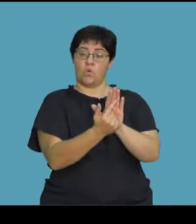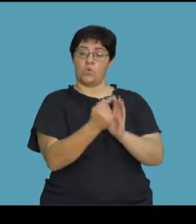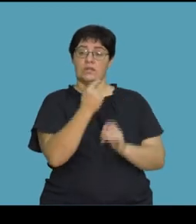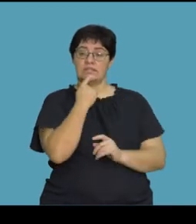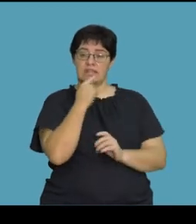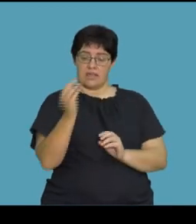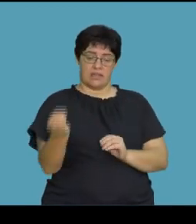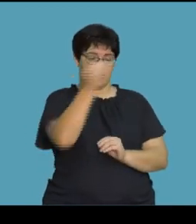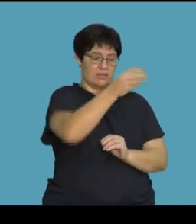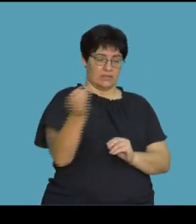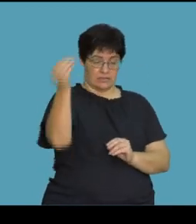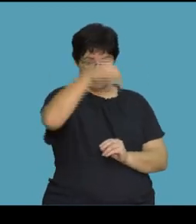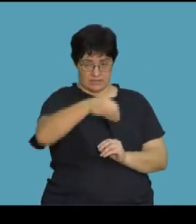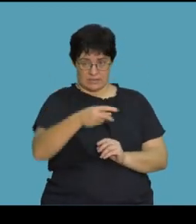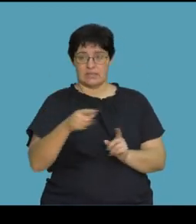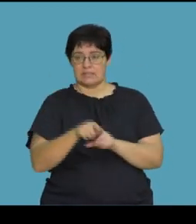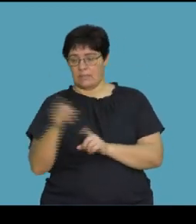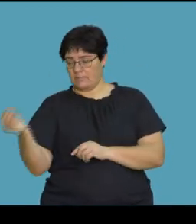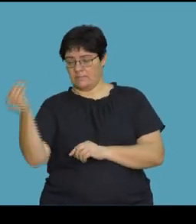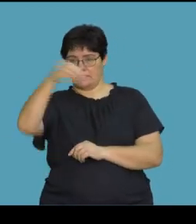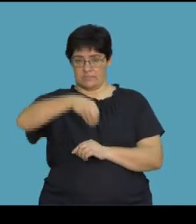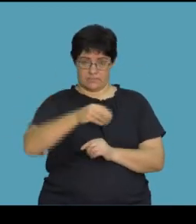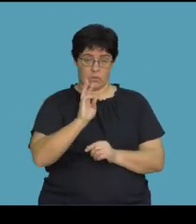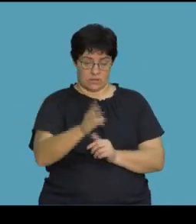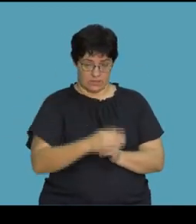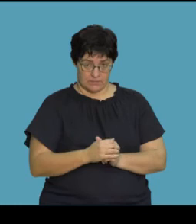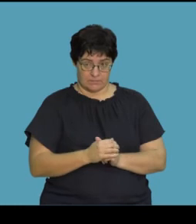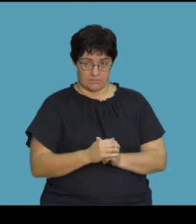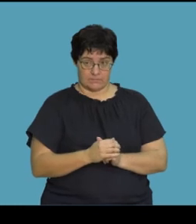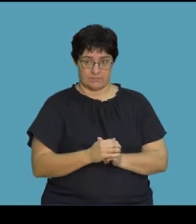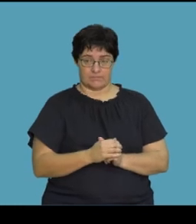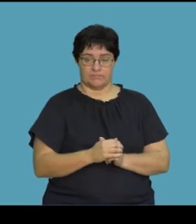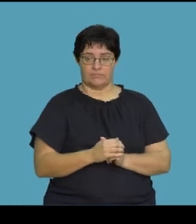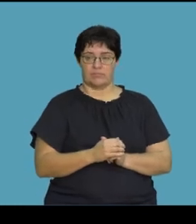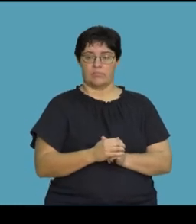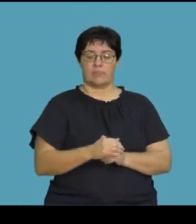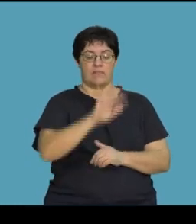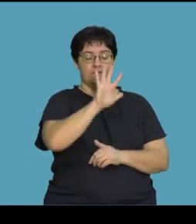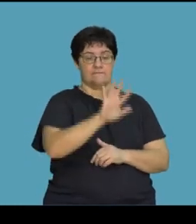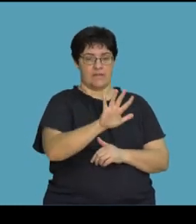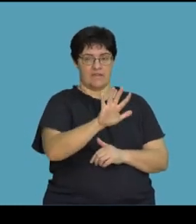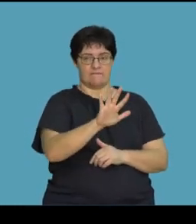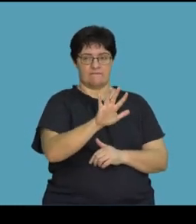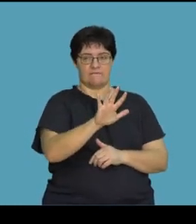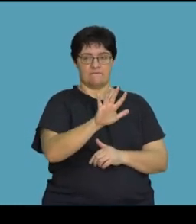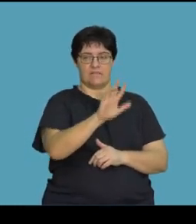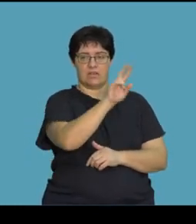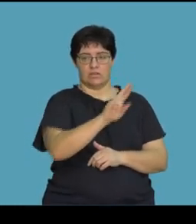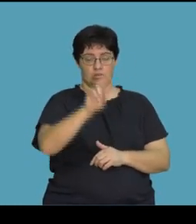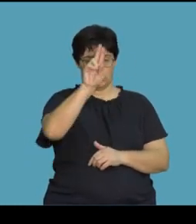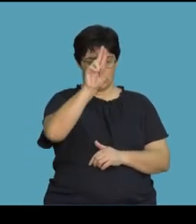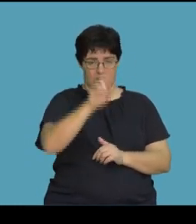we looked at, we said we distribute this, even that we distribute it there. So this will be